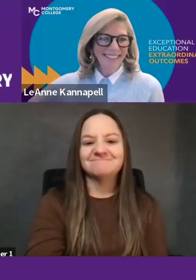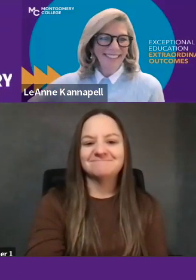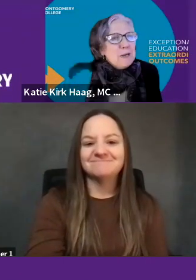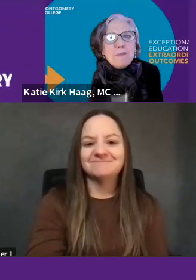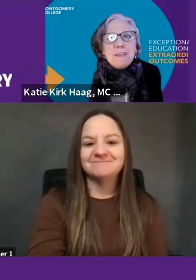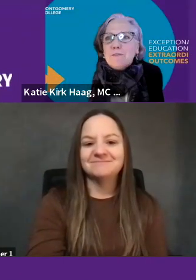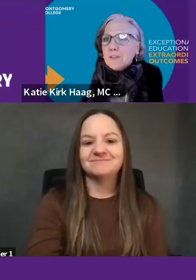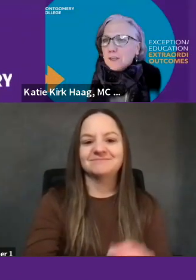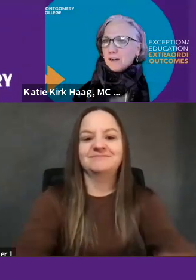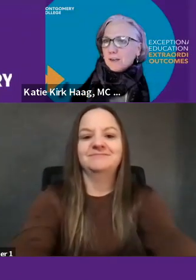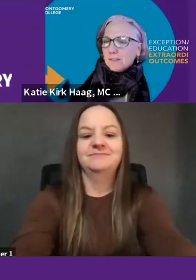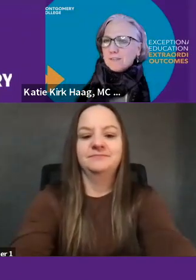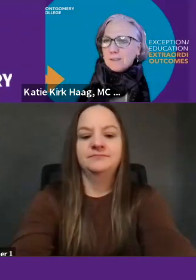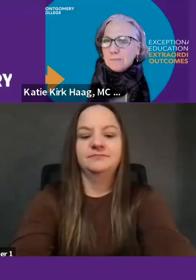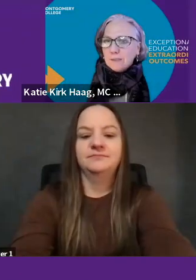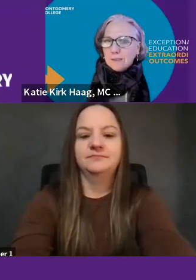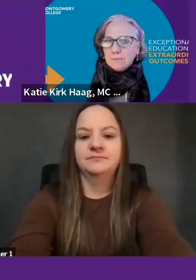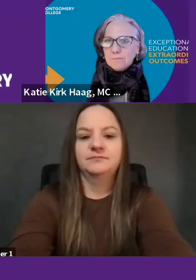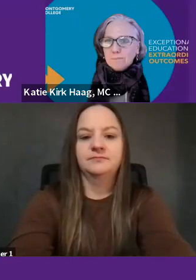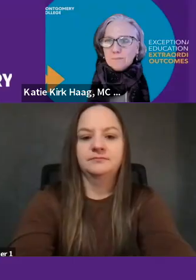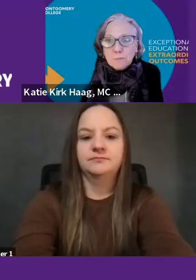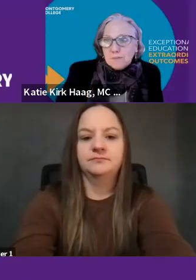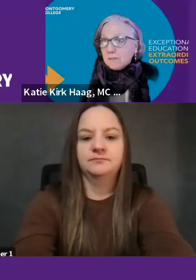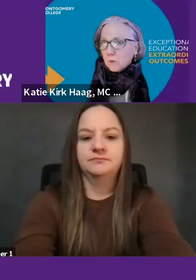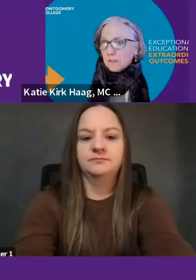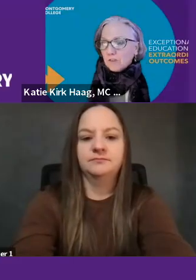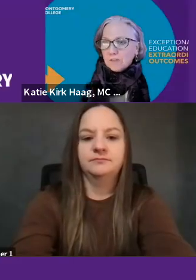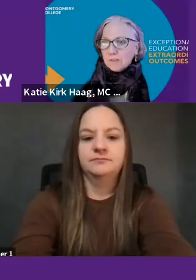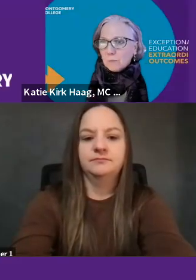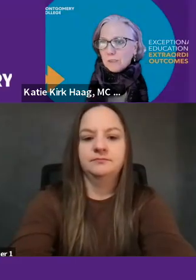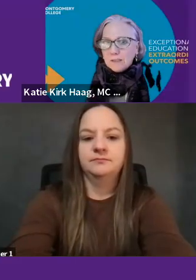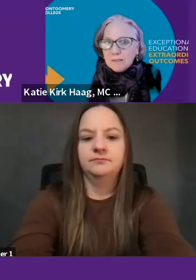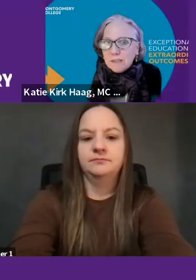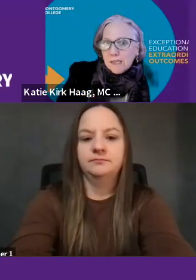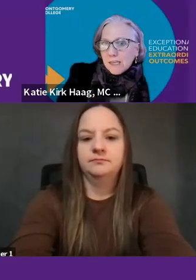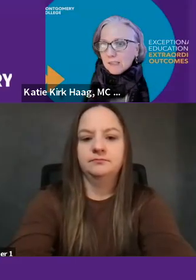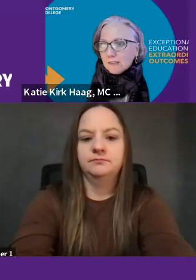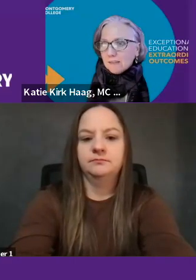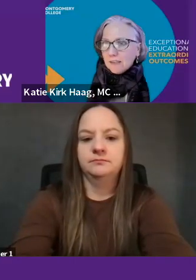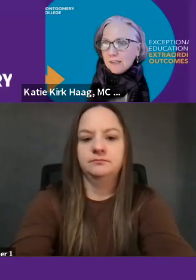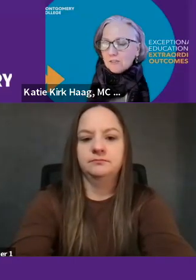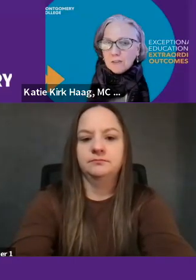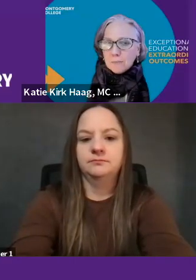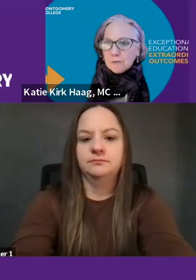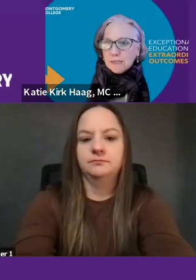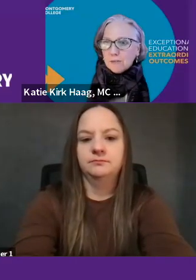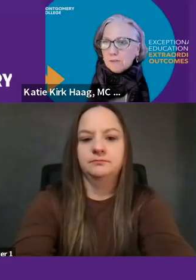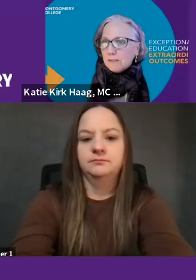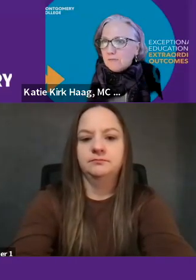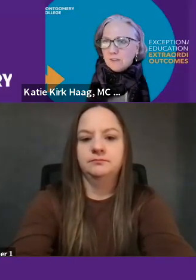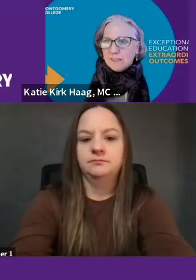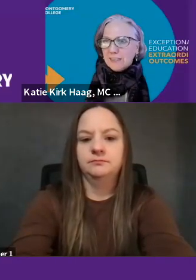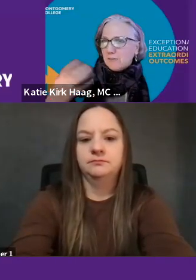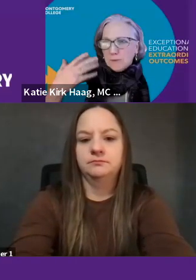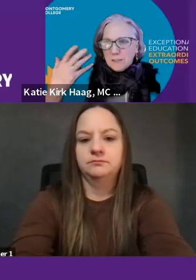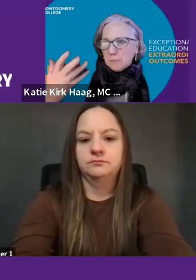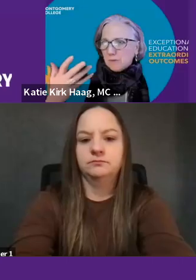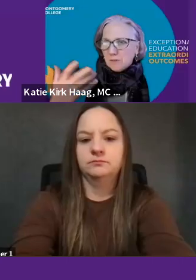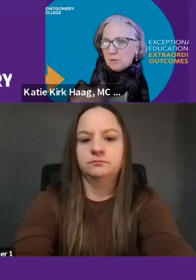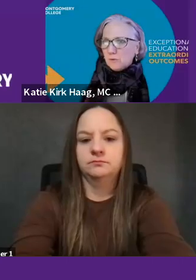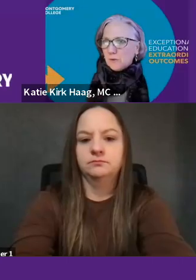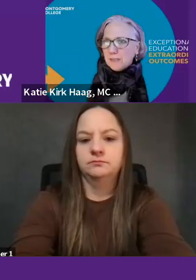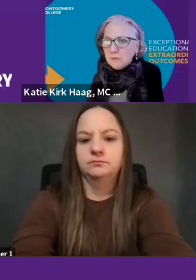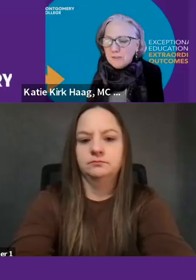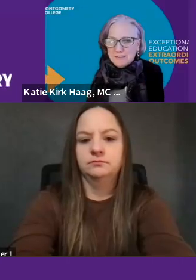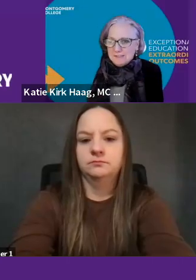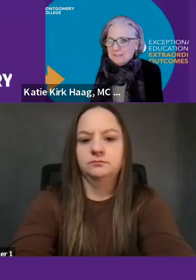rolling. If there are some specific questions that we can take and answer them out loud, if they're kind of applicable